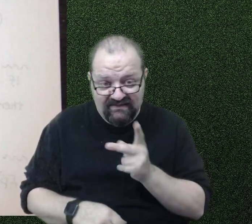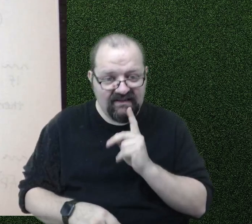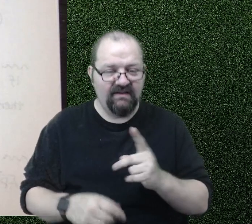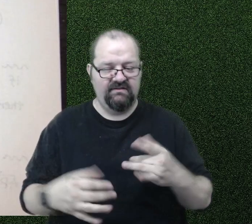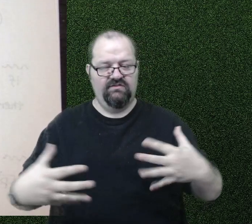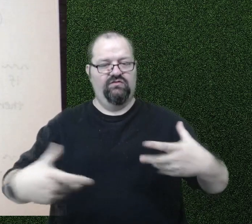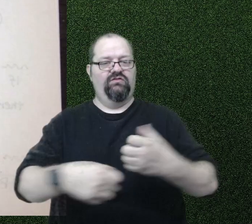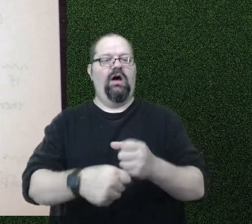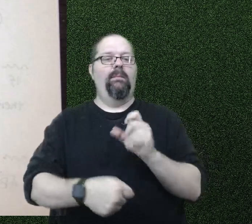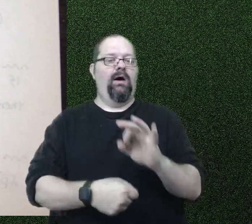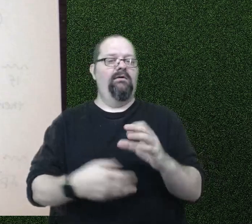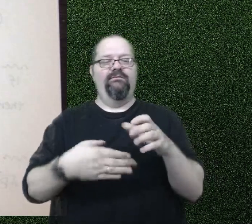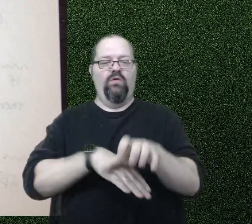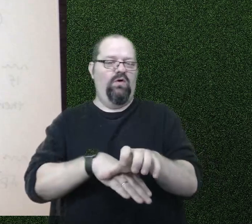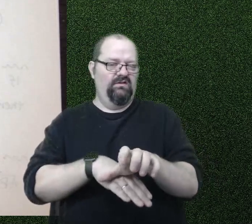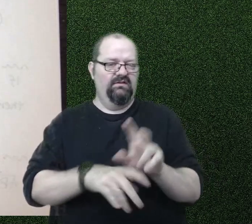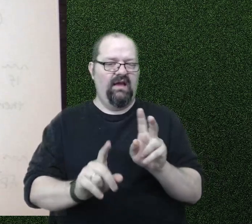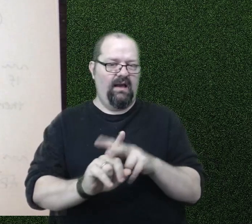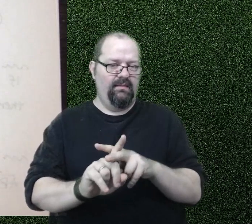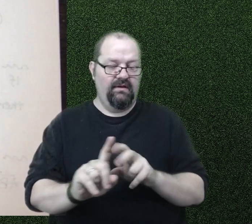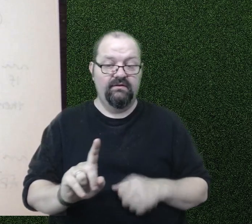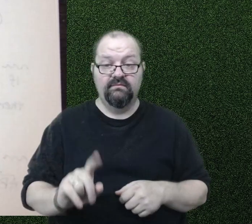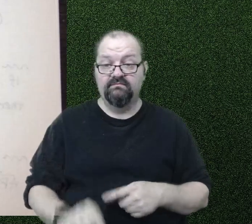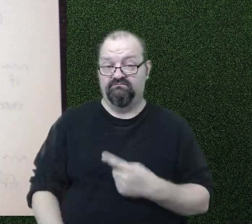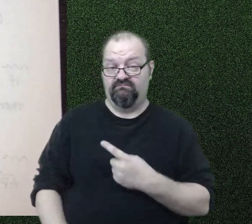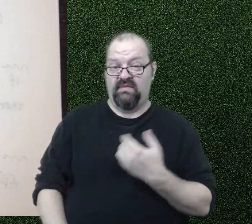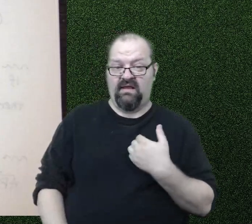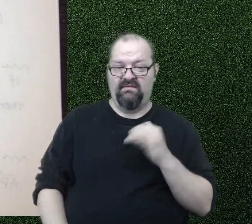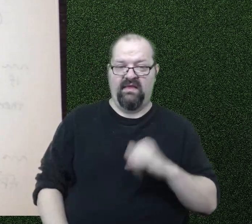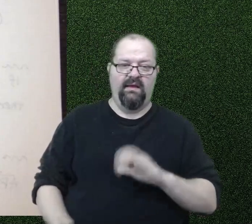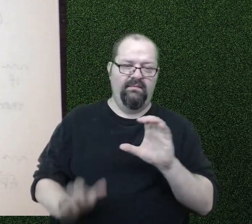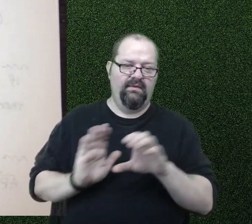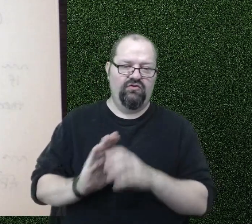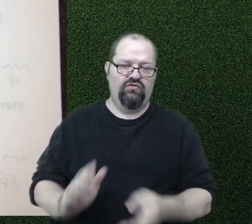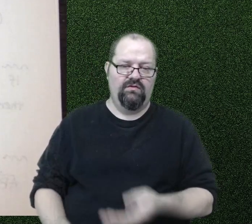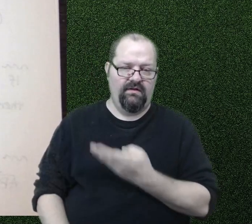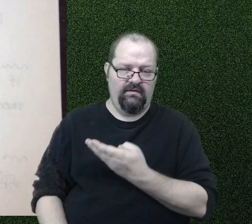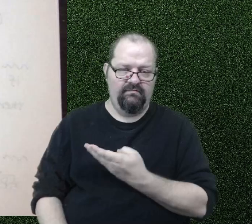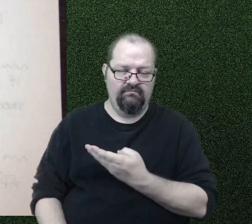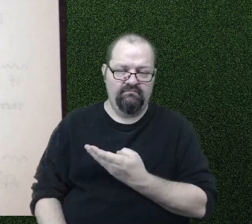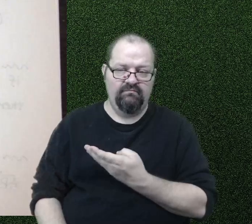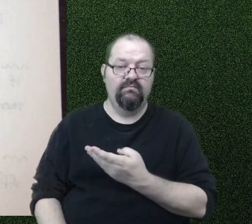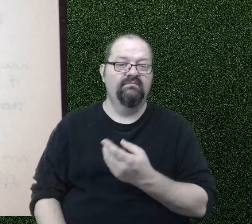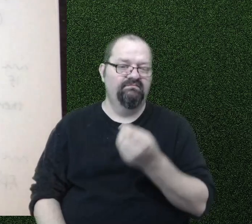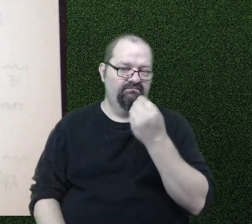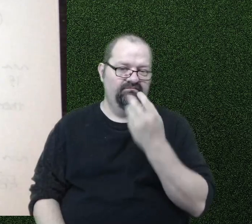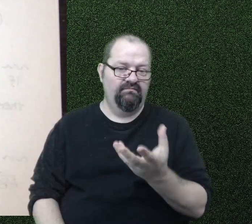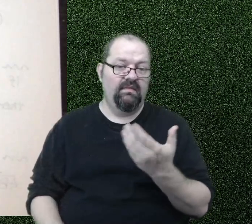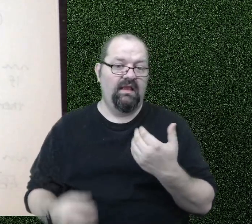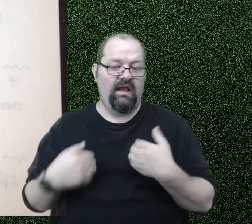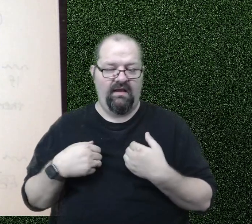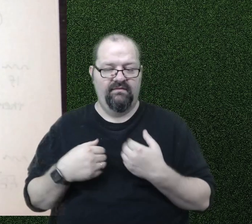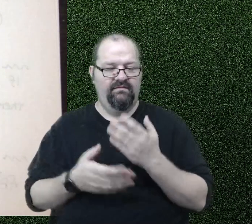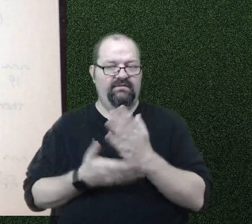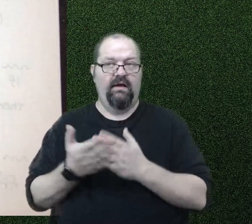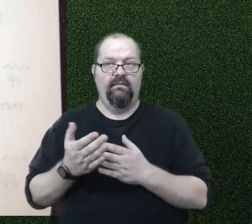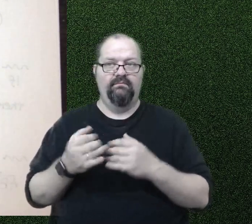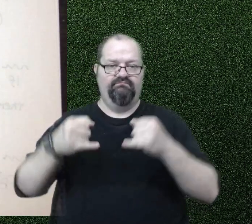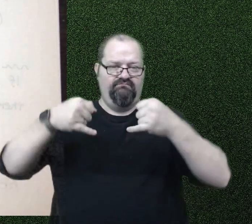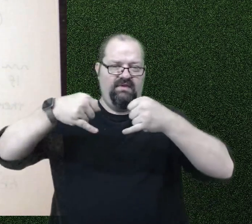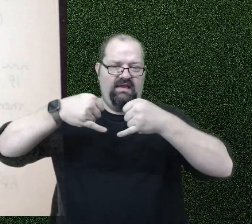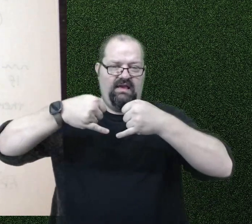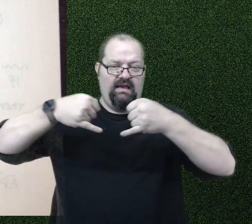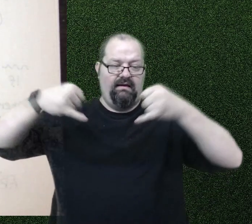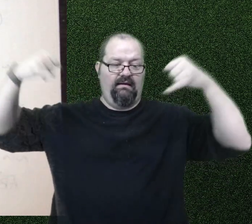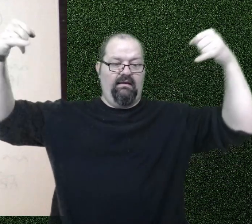forces application. So you might have a picture like this. They tell you that you've got some cables hanging from the ceiling, and